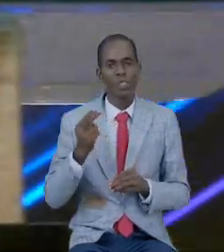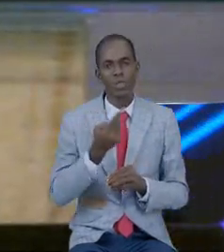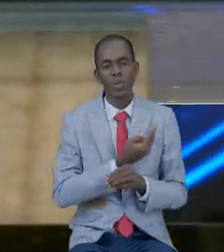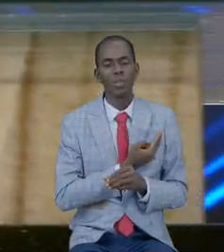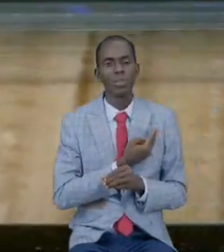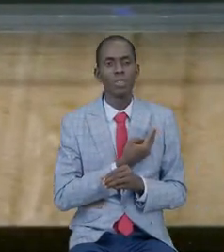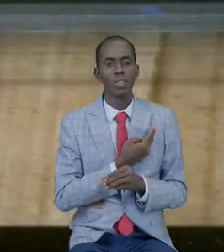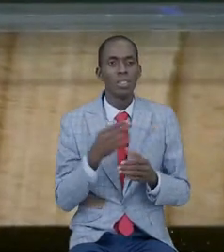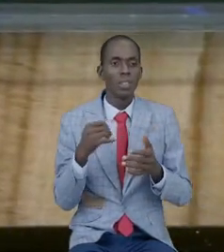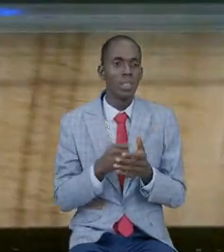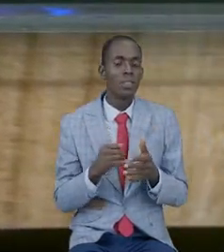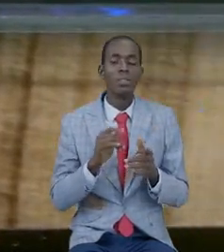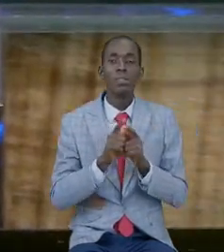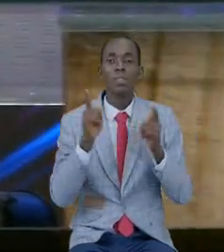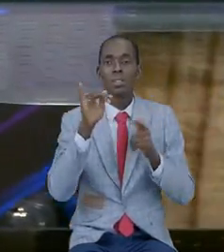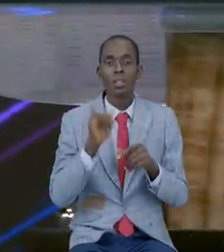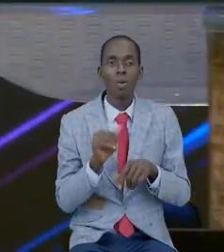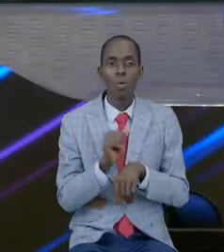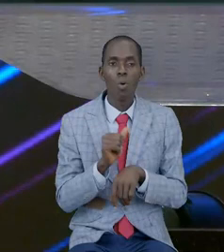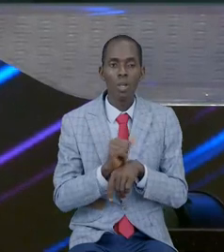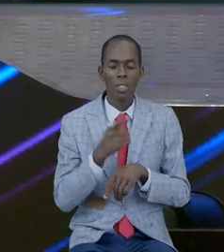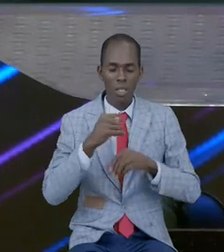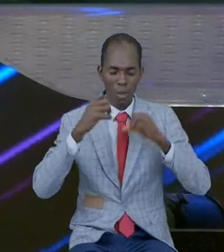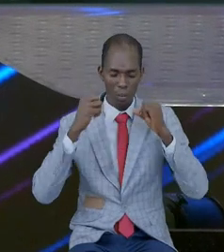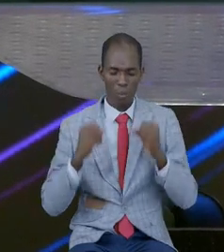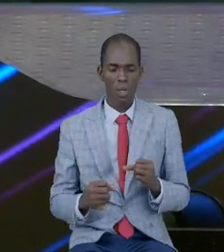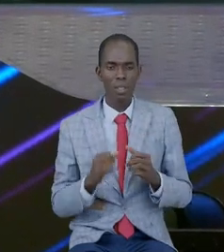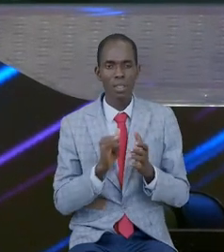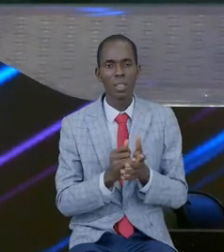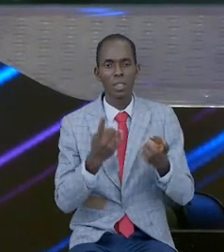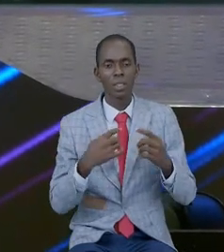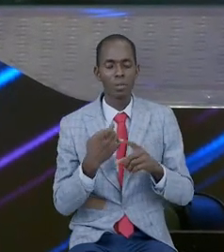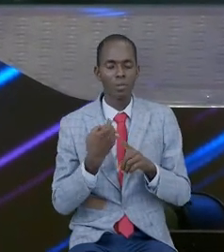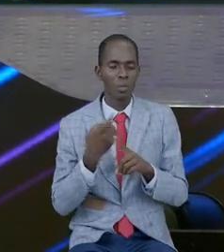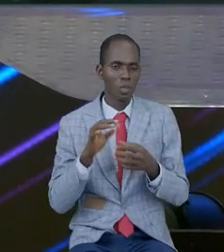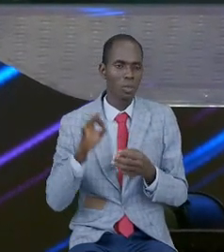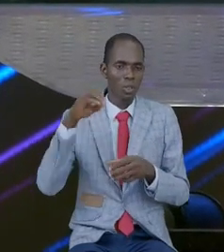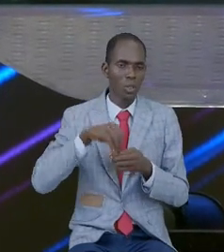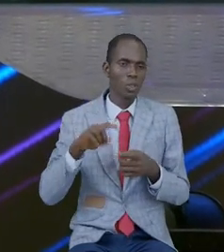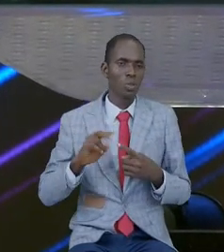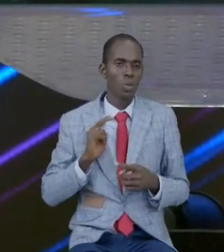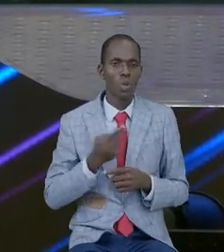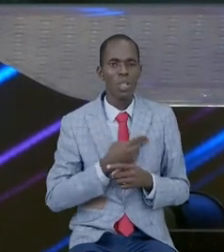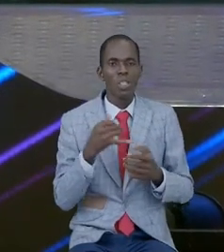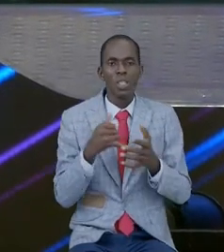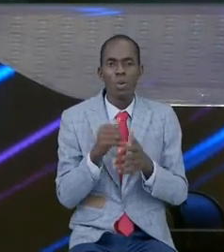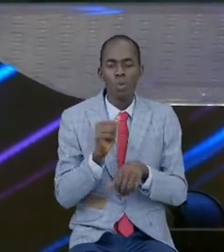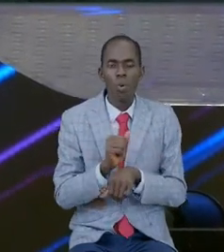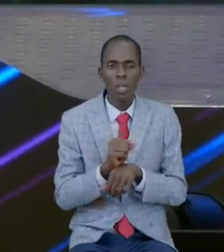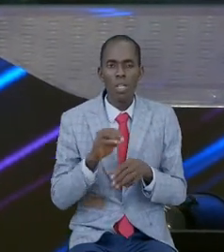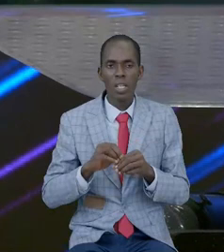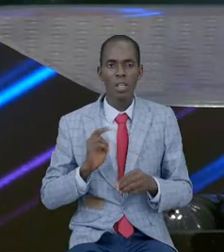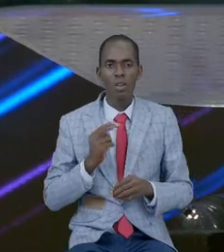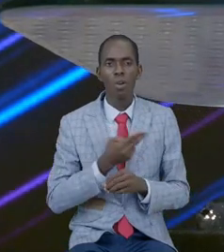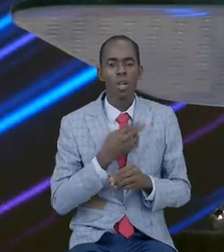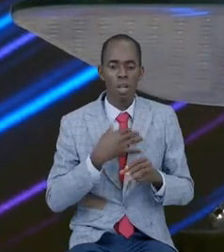in us it effectually worked as empowerment of the spirit in us it it worked in us and it